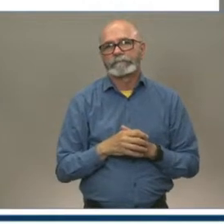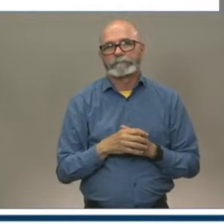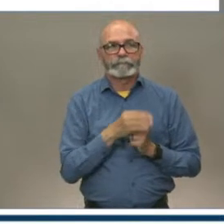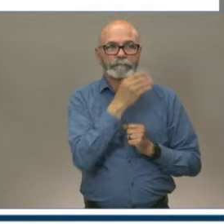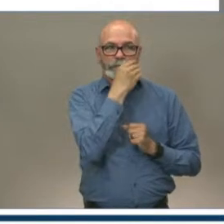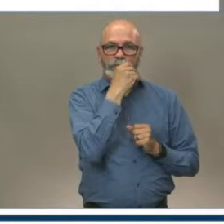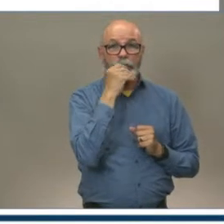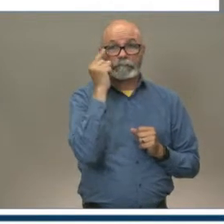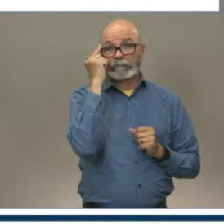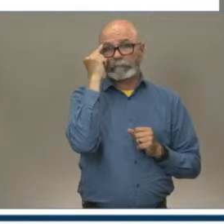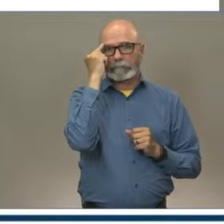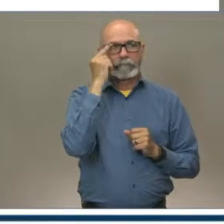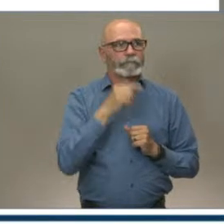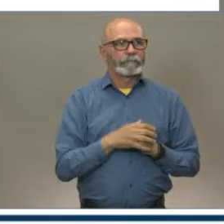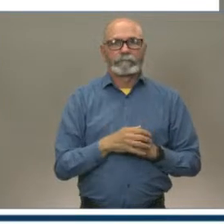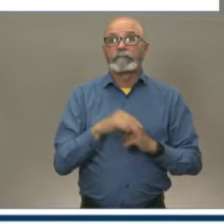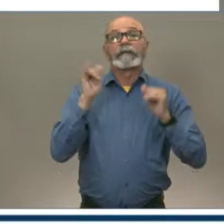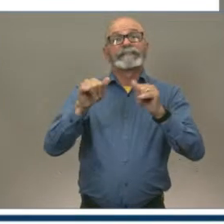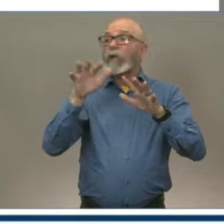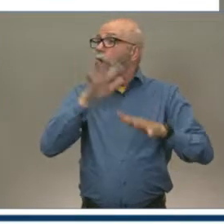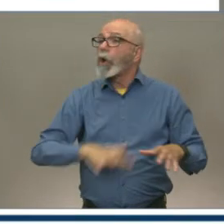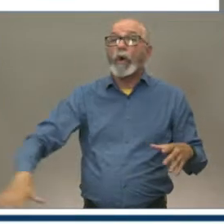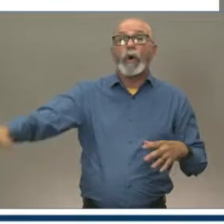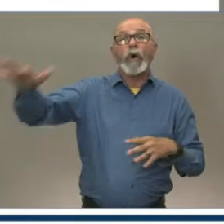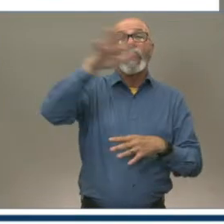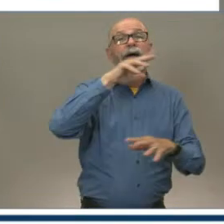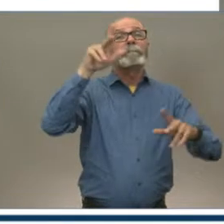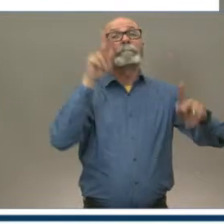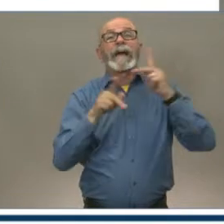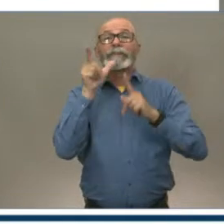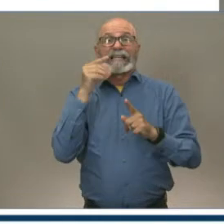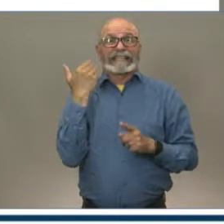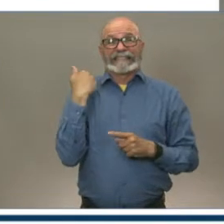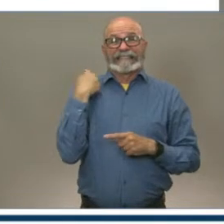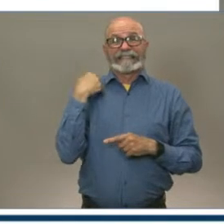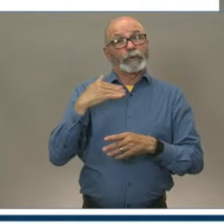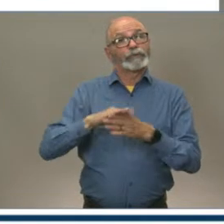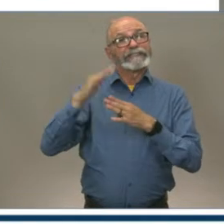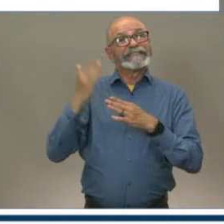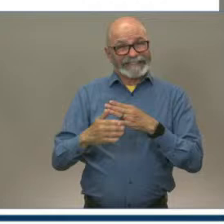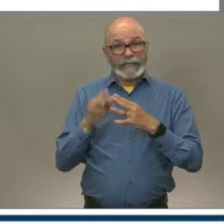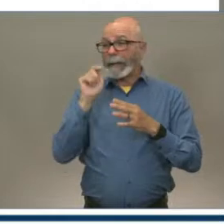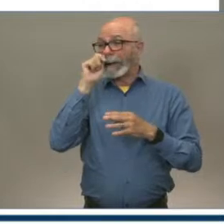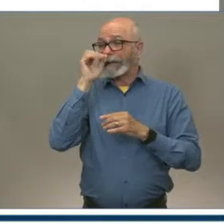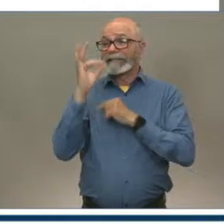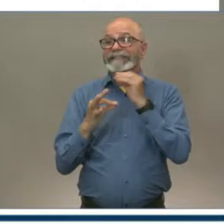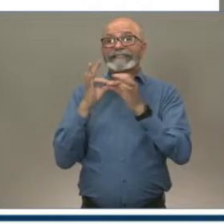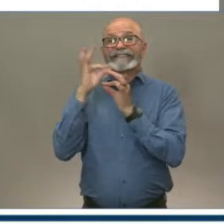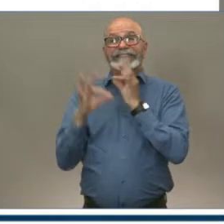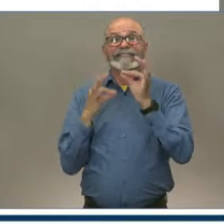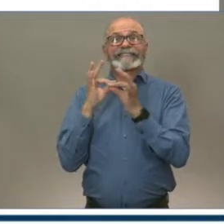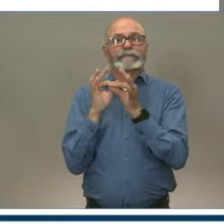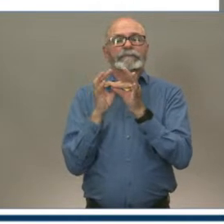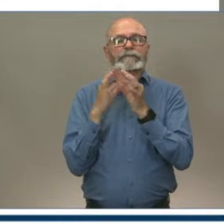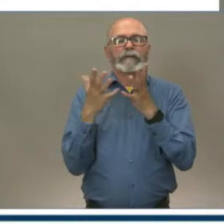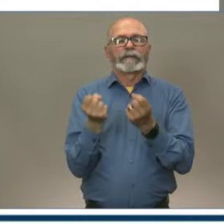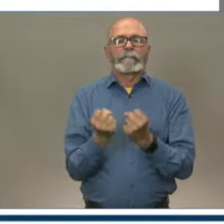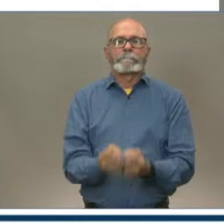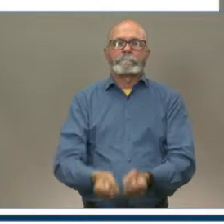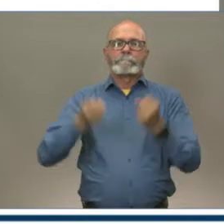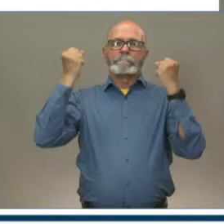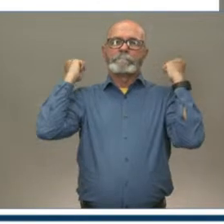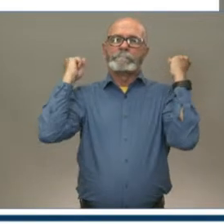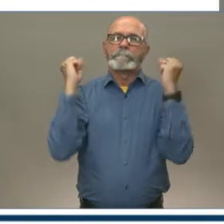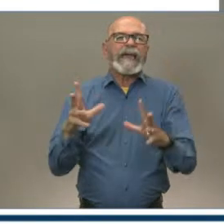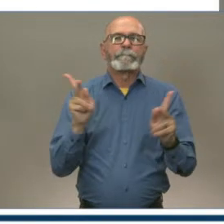Nova Scotians, the thousands who are coming out for testing over the weekend, and the hundreds of people in the health system who have been